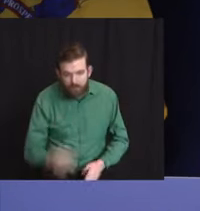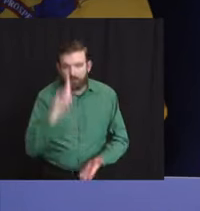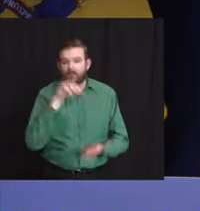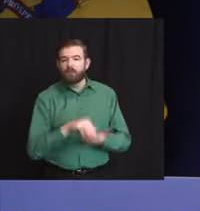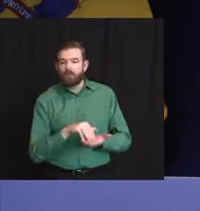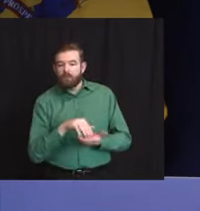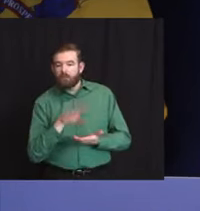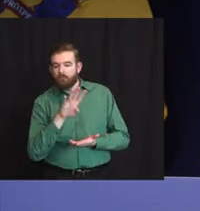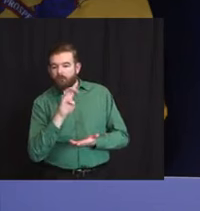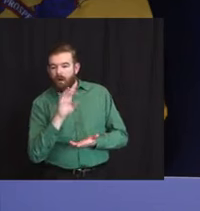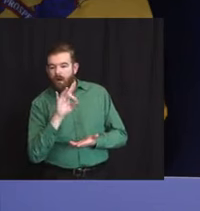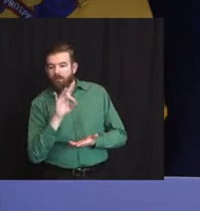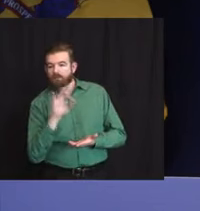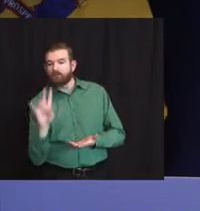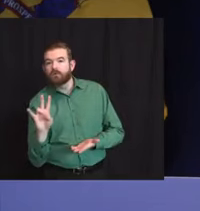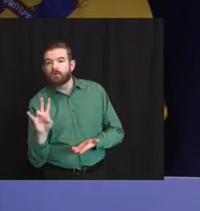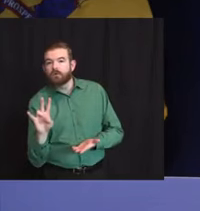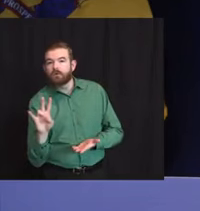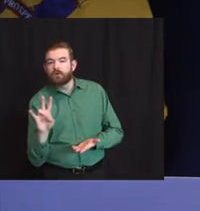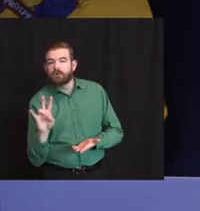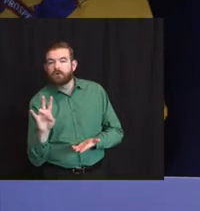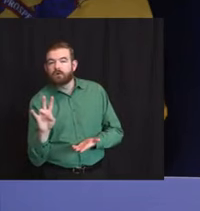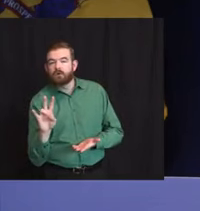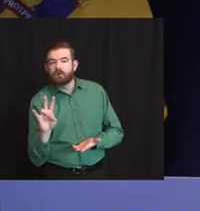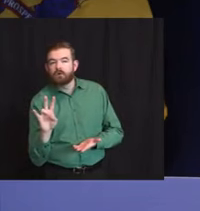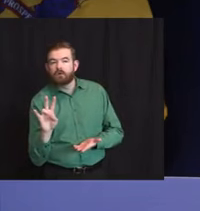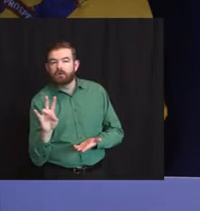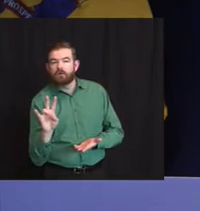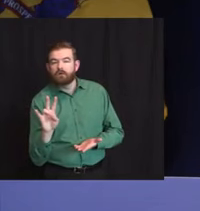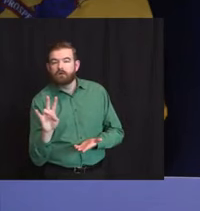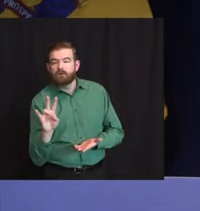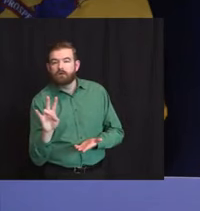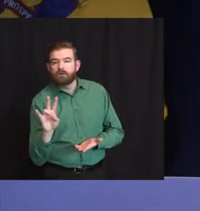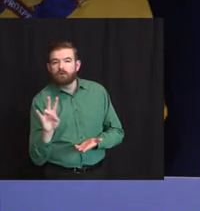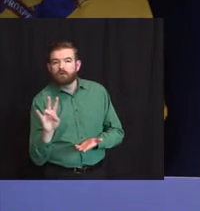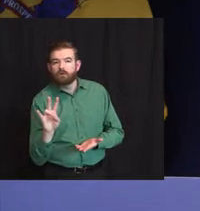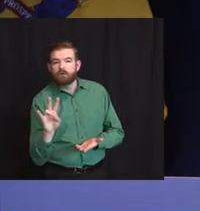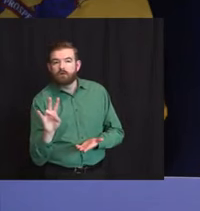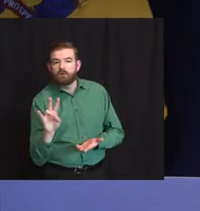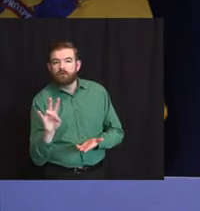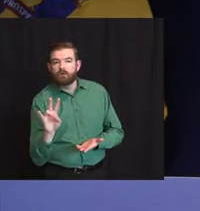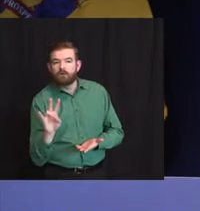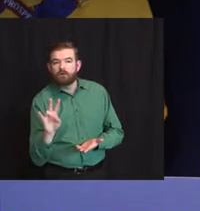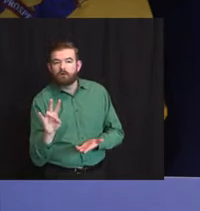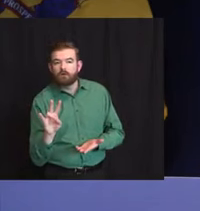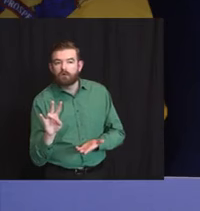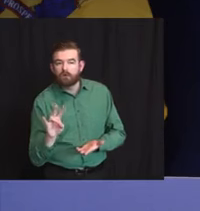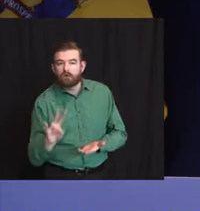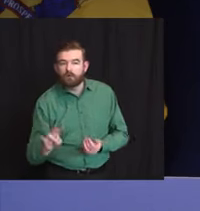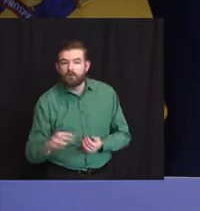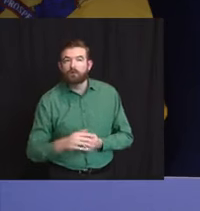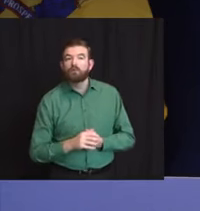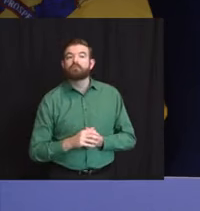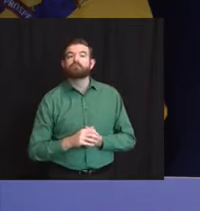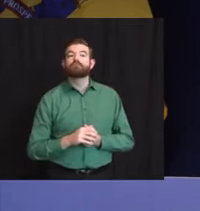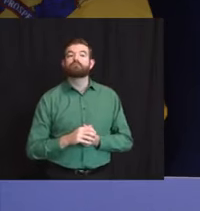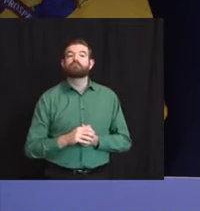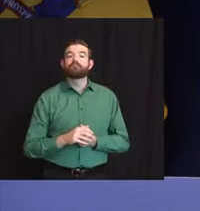77% of the ICU patients are on ventilators. Although this is down significantly, on April 10th,